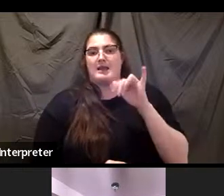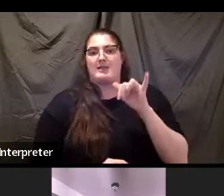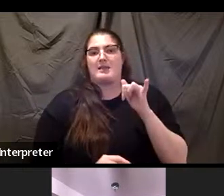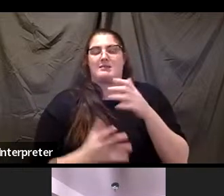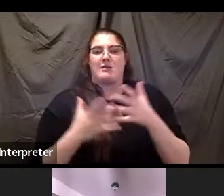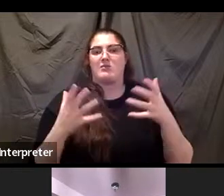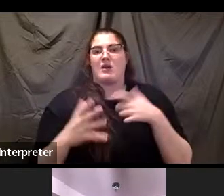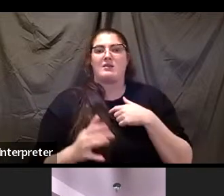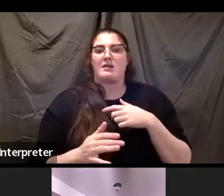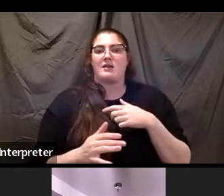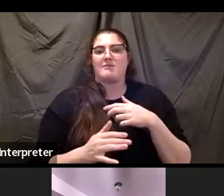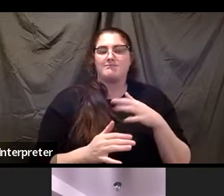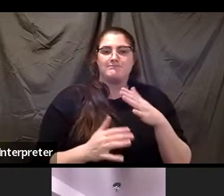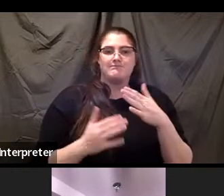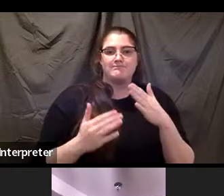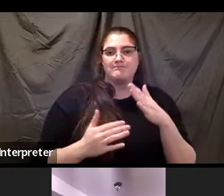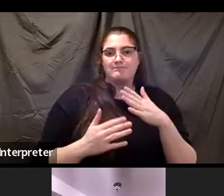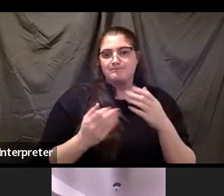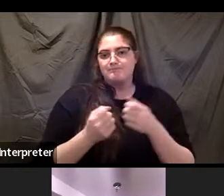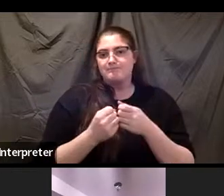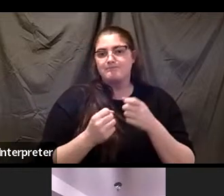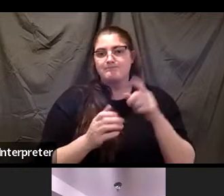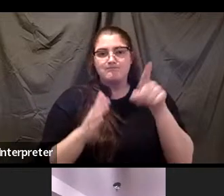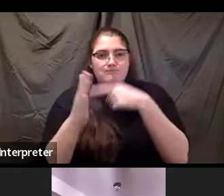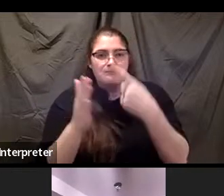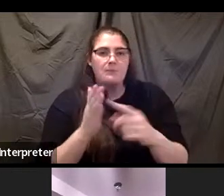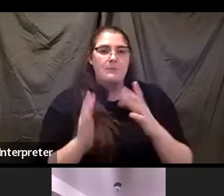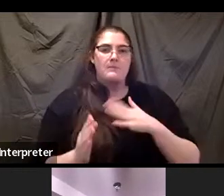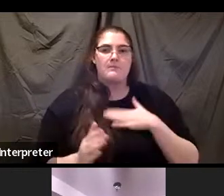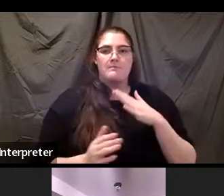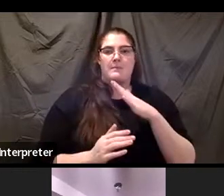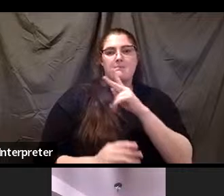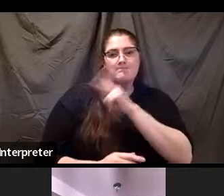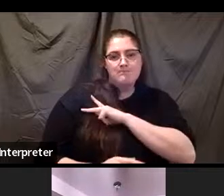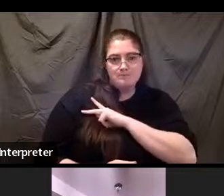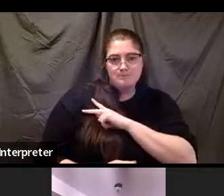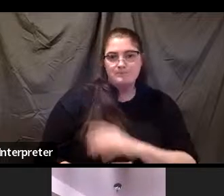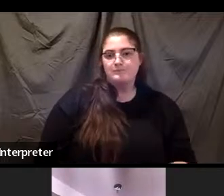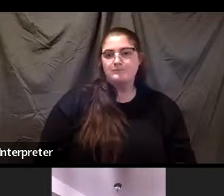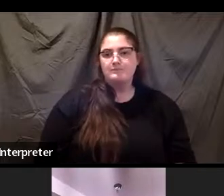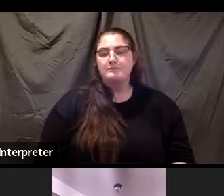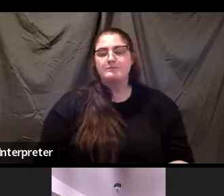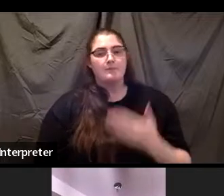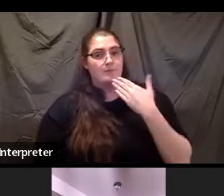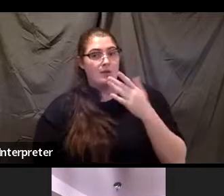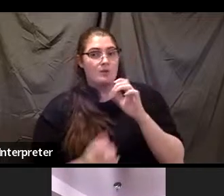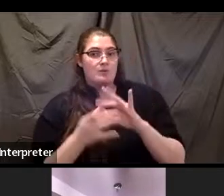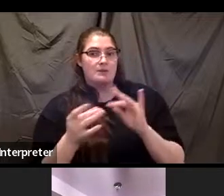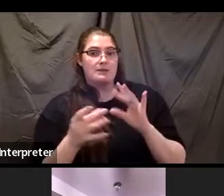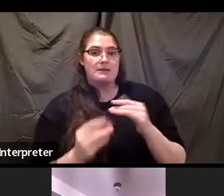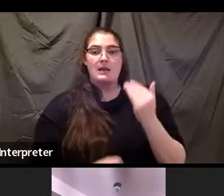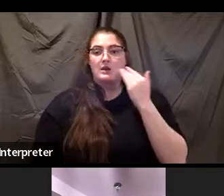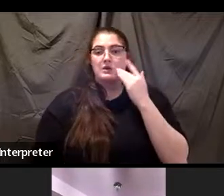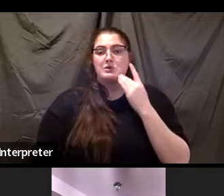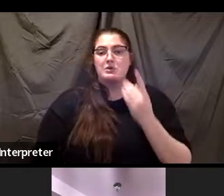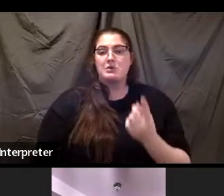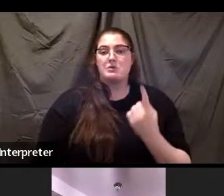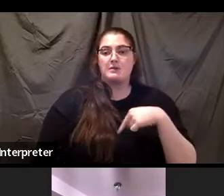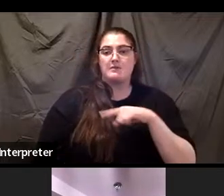Thank you, Commissioner Cobb. With that being said, I know one of our commissioners likes